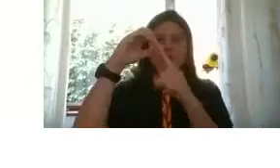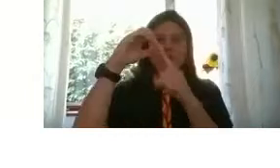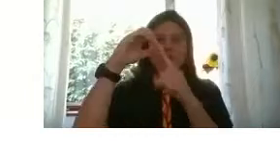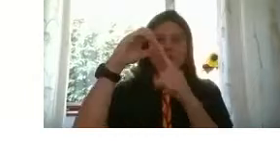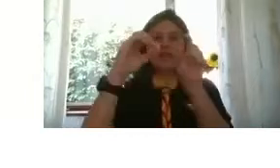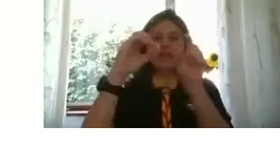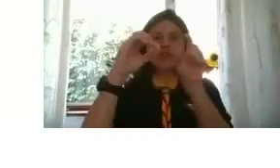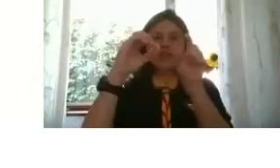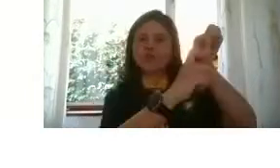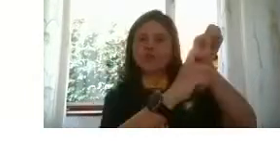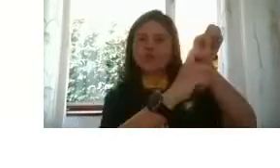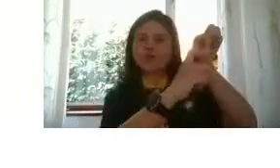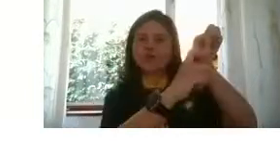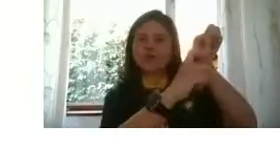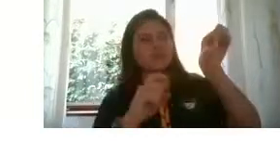Q.